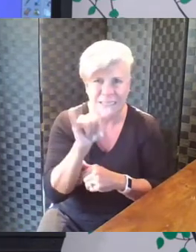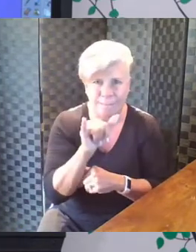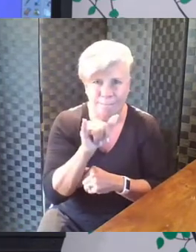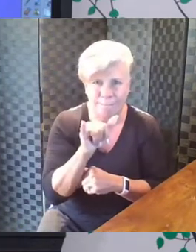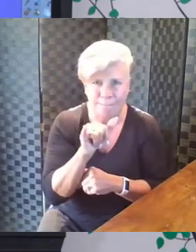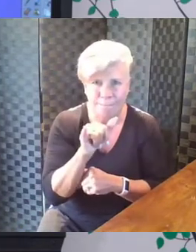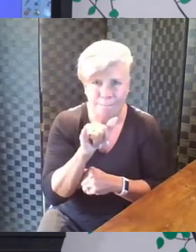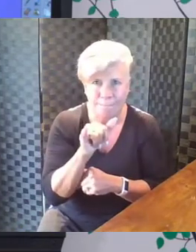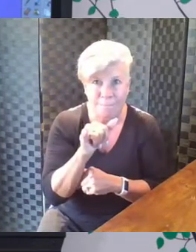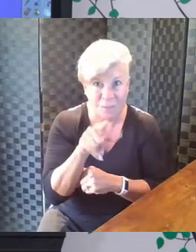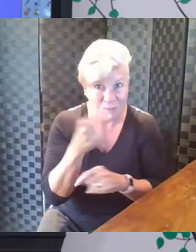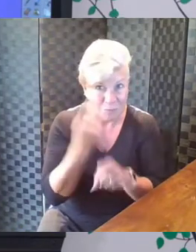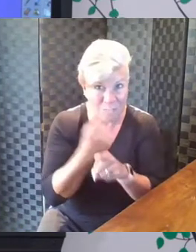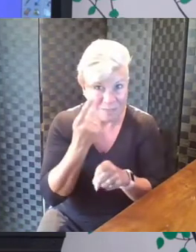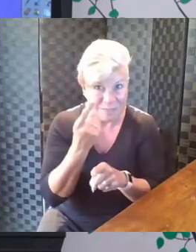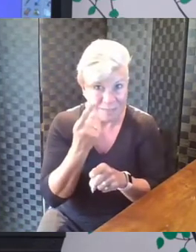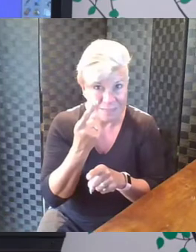I think you got it.